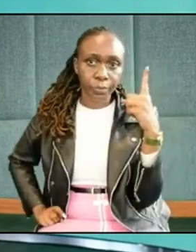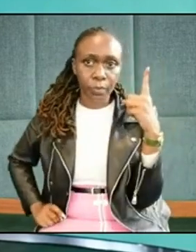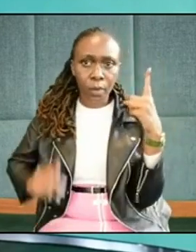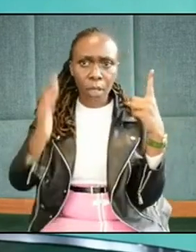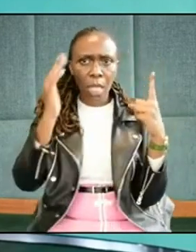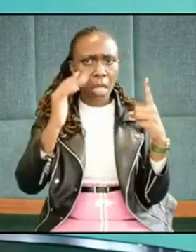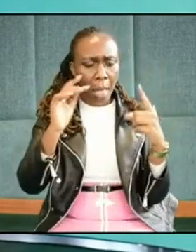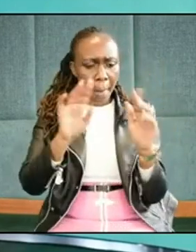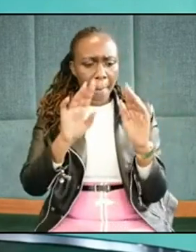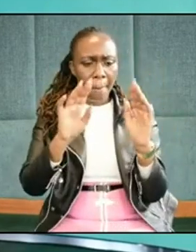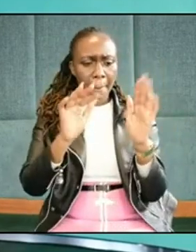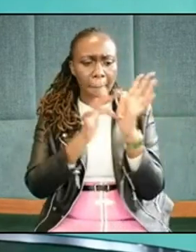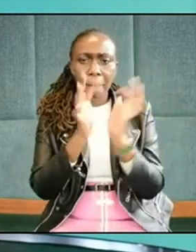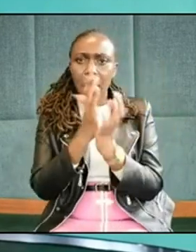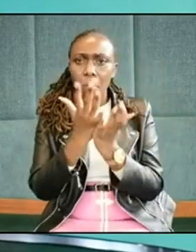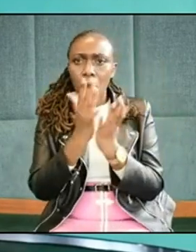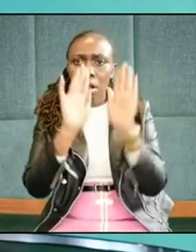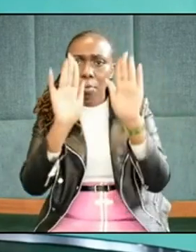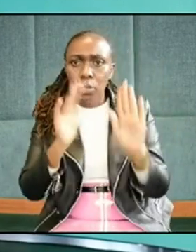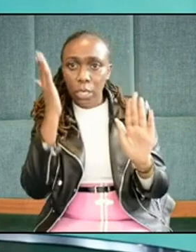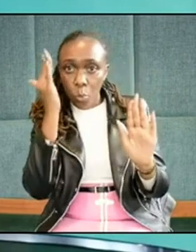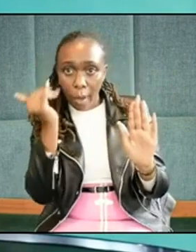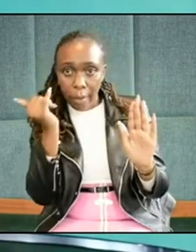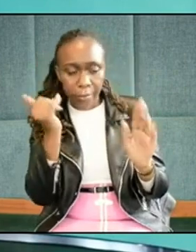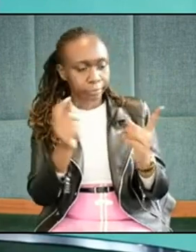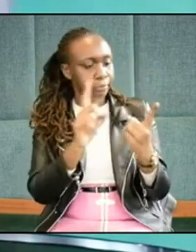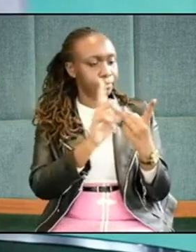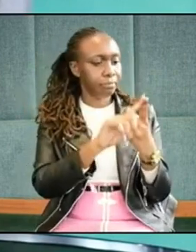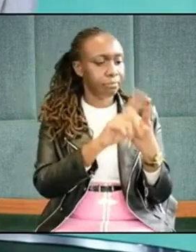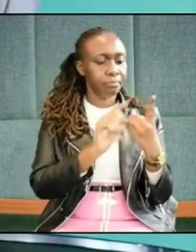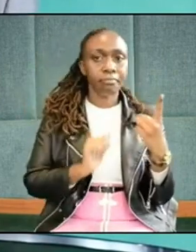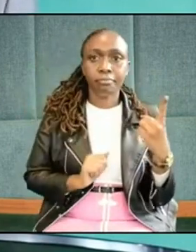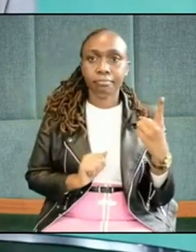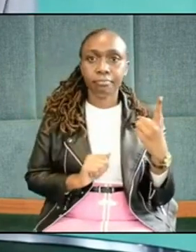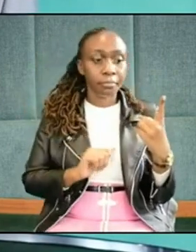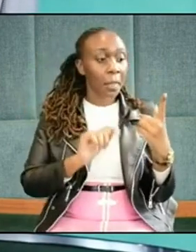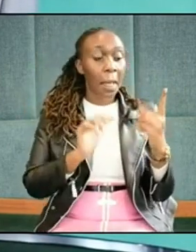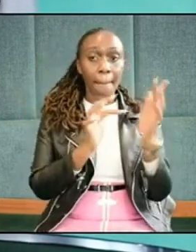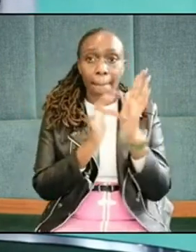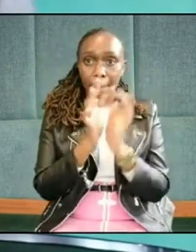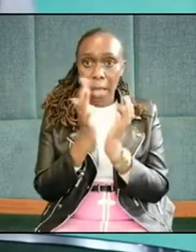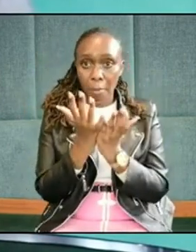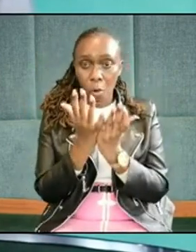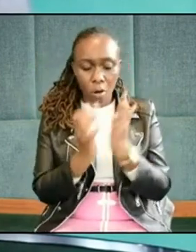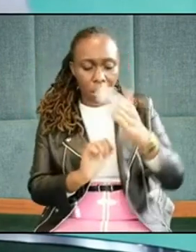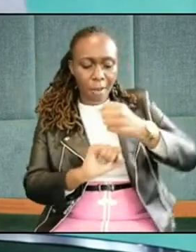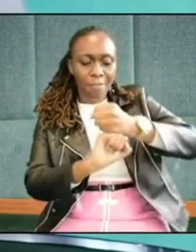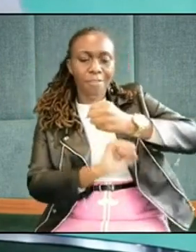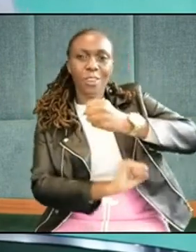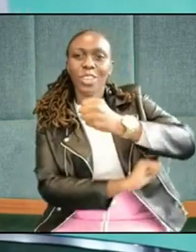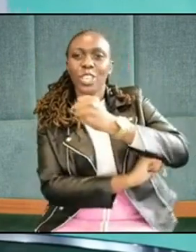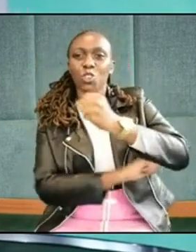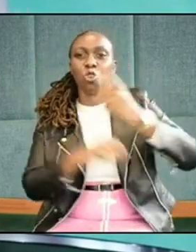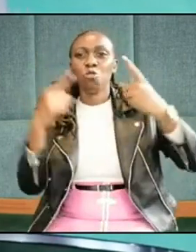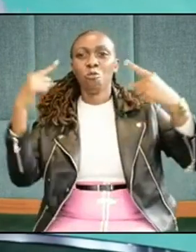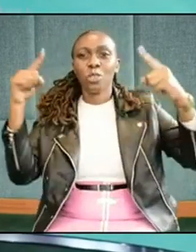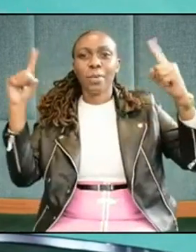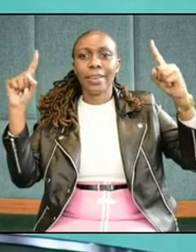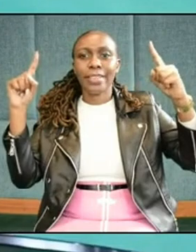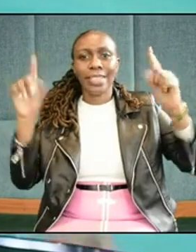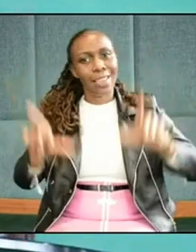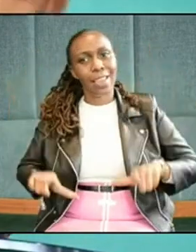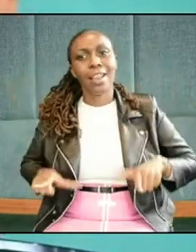why is the Bible important? The Bible is the foundation of prosperity in this